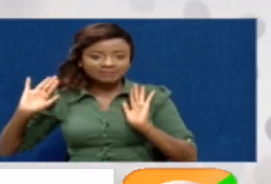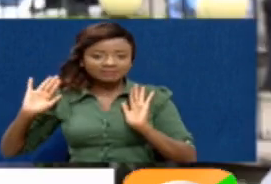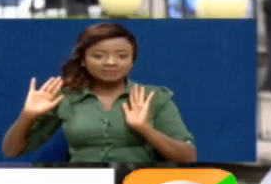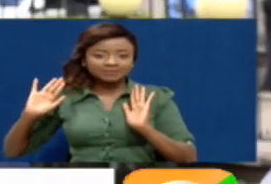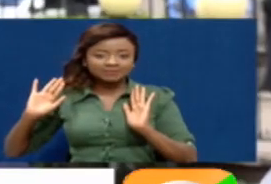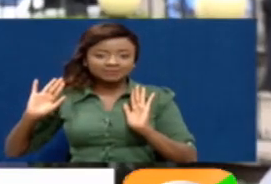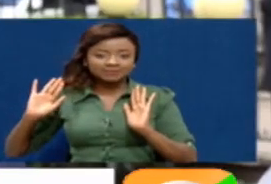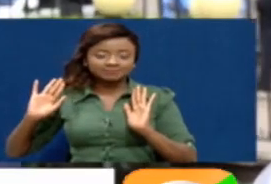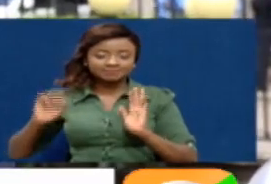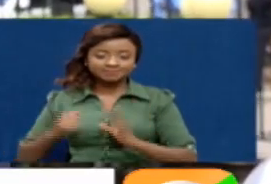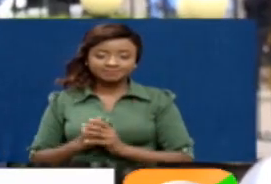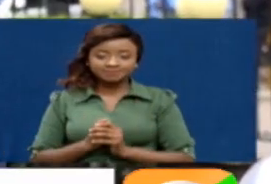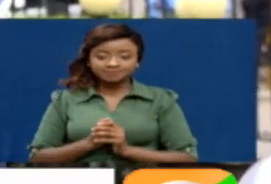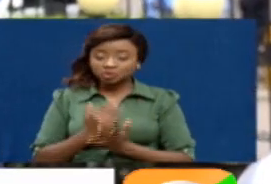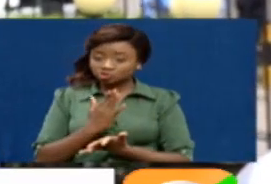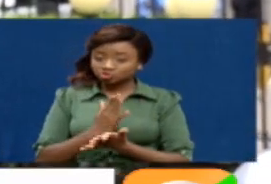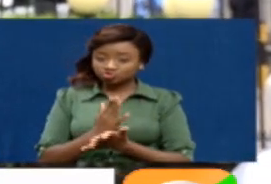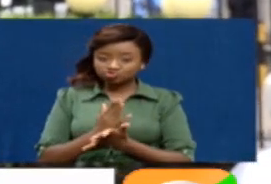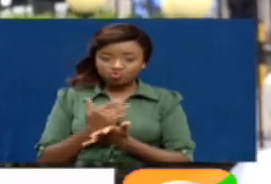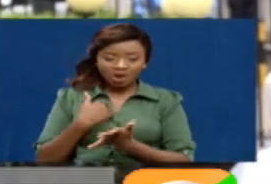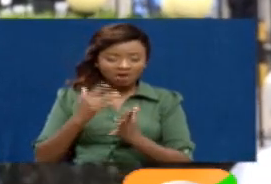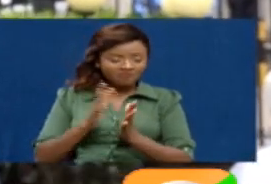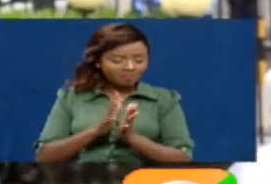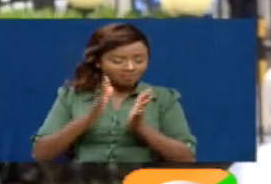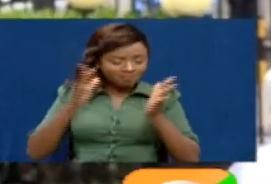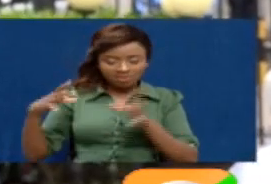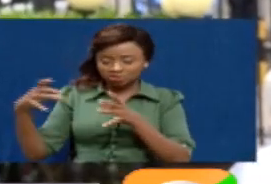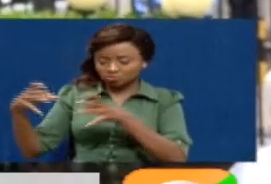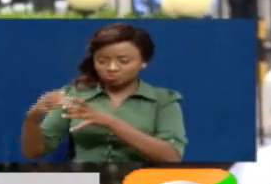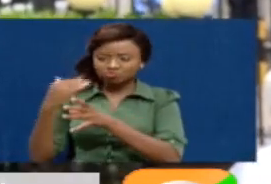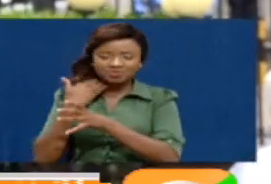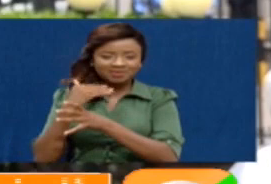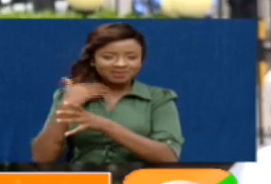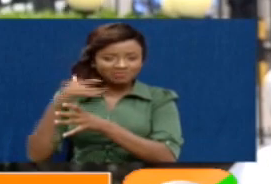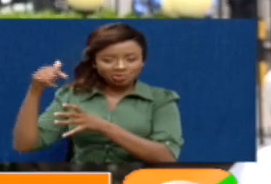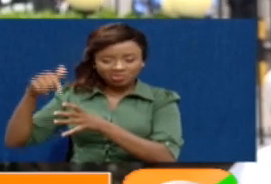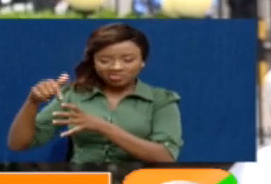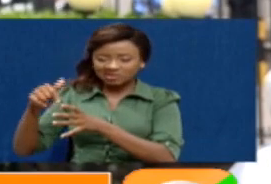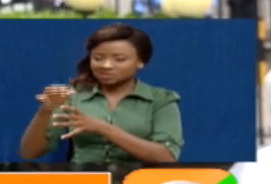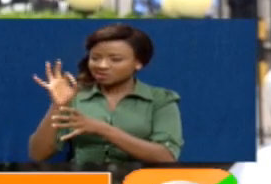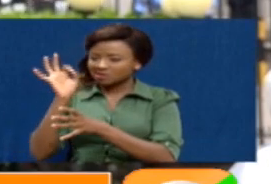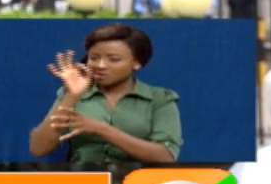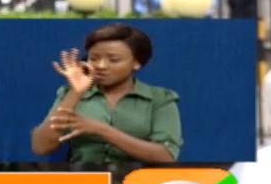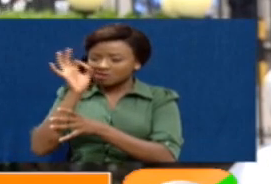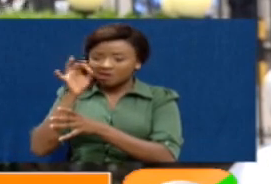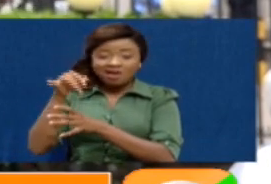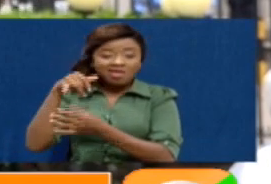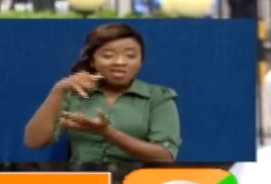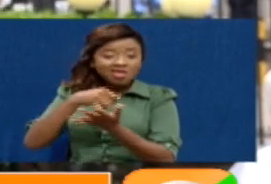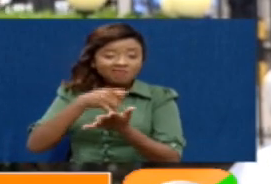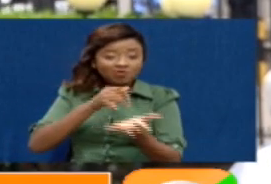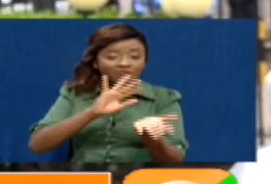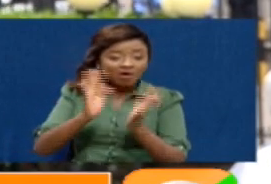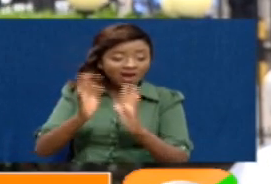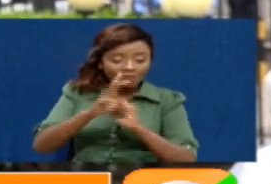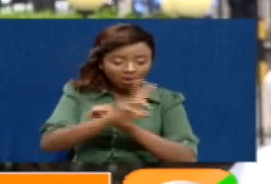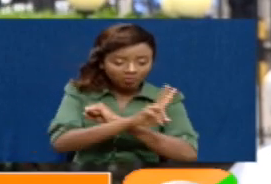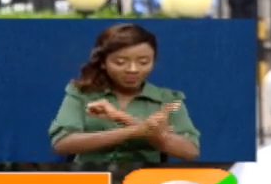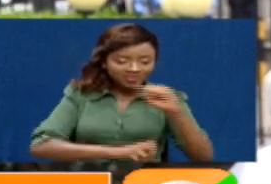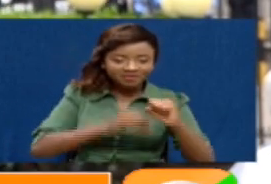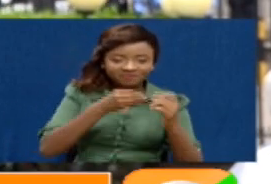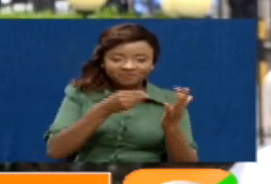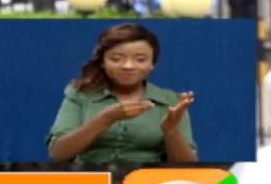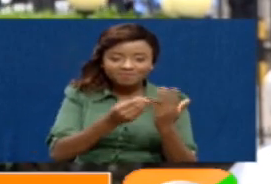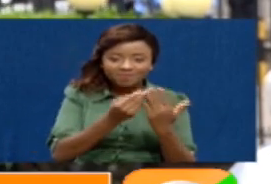too. There is a major criminal cartel that is involved in stealing of